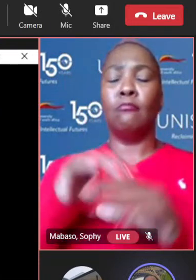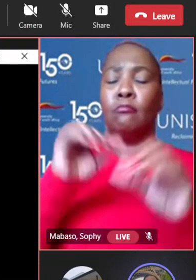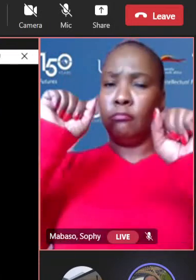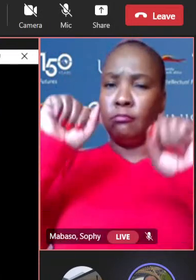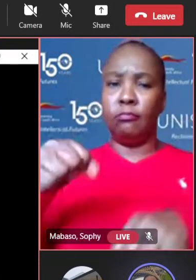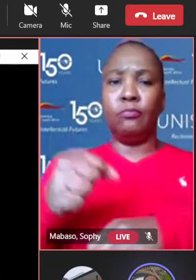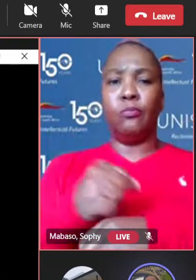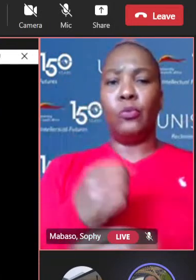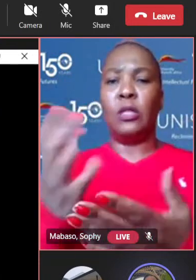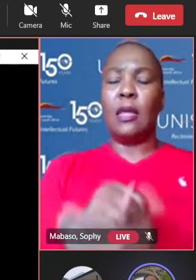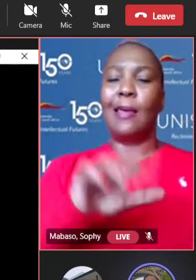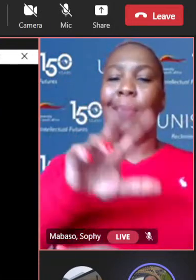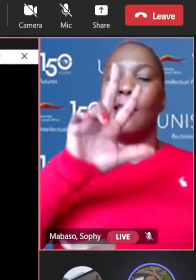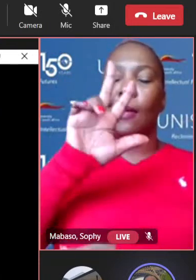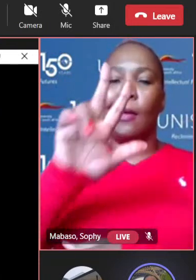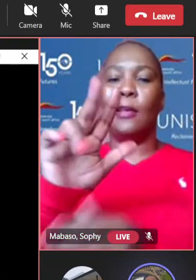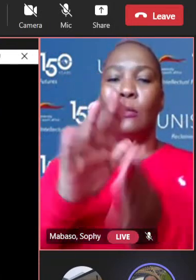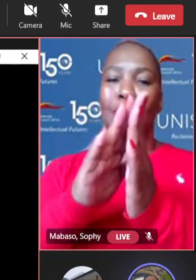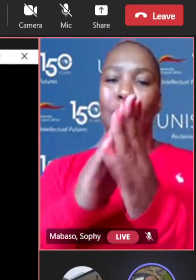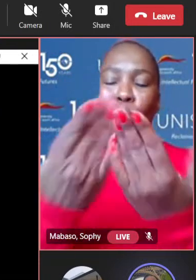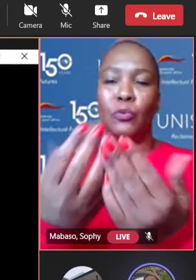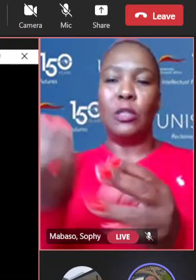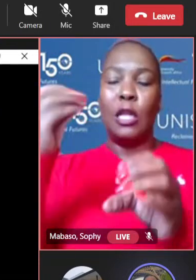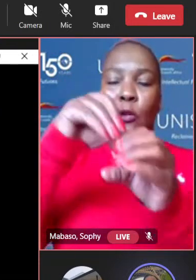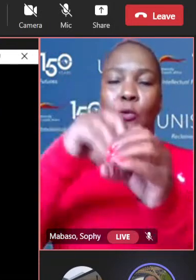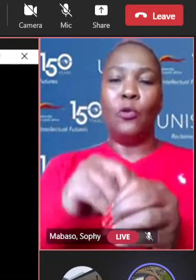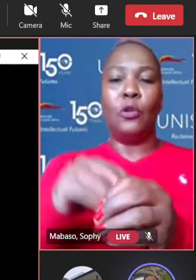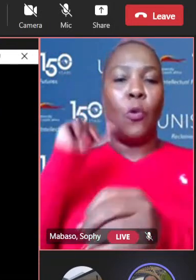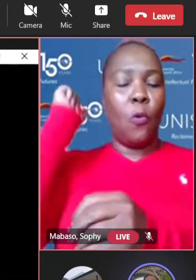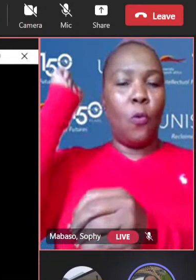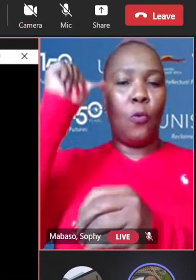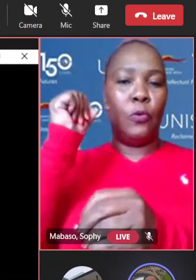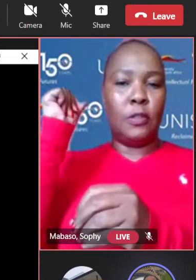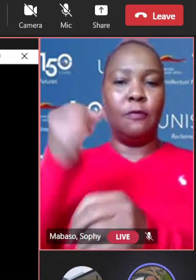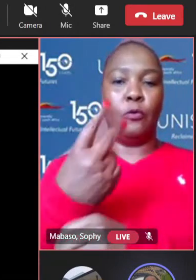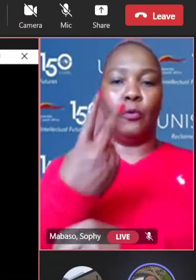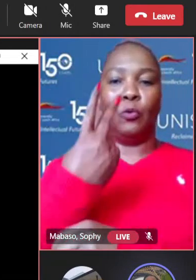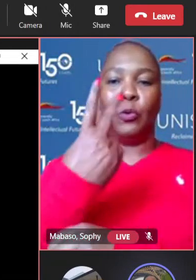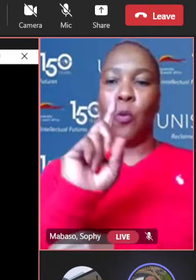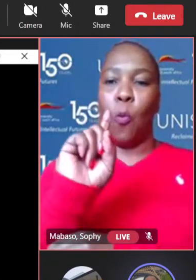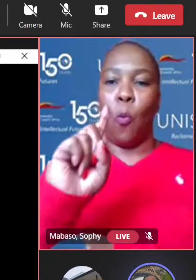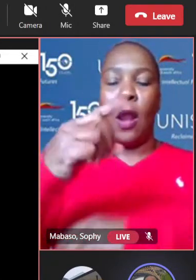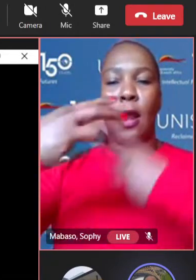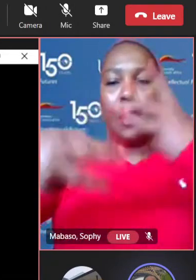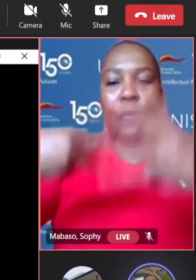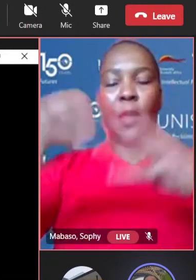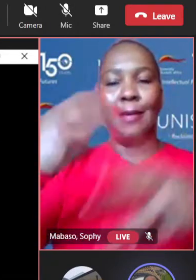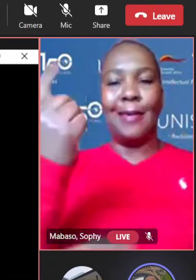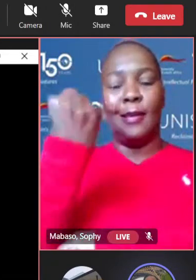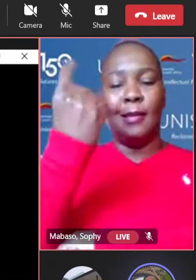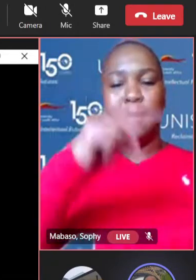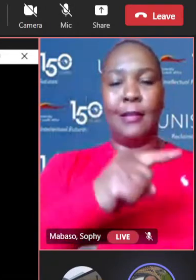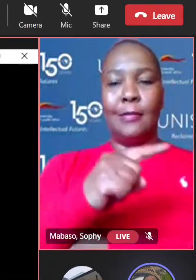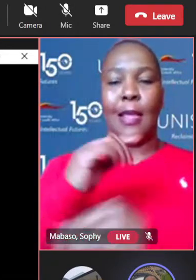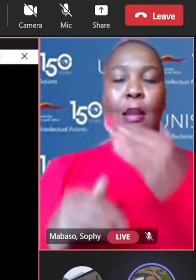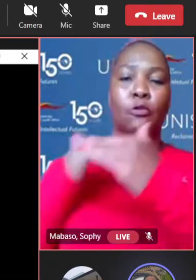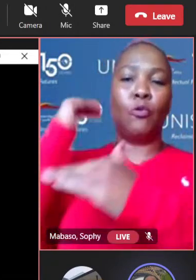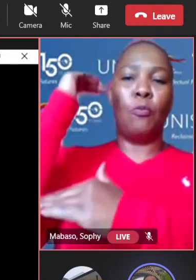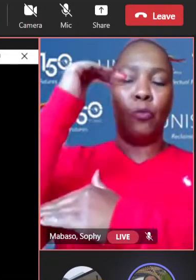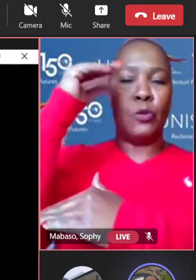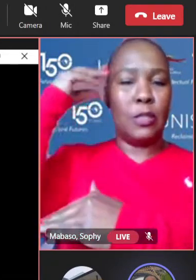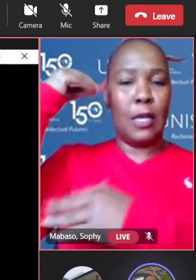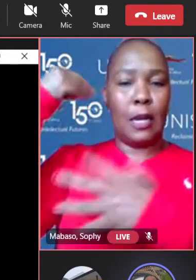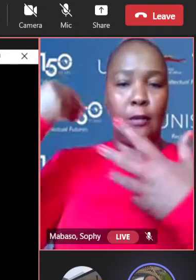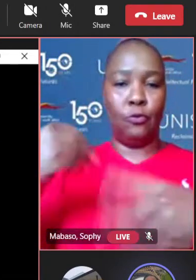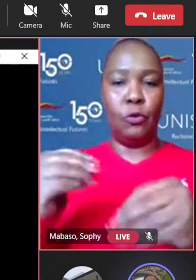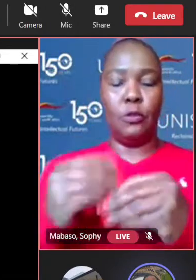items, including audiovisual, for 21 working days. You are, as a postgraduate student, as you move on with your studies, or some